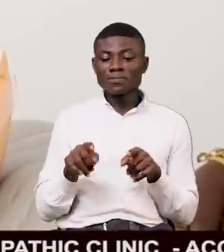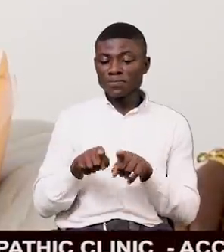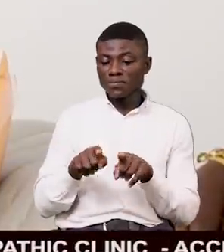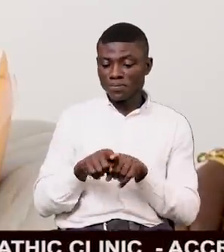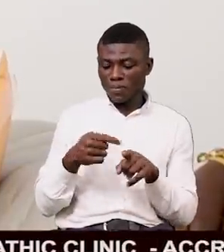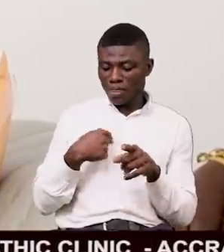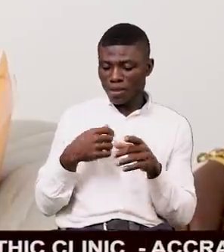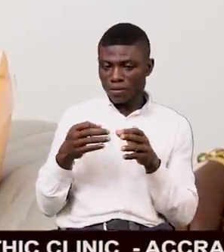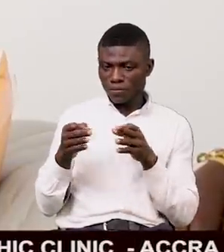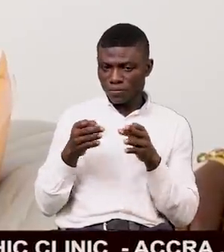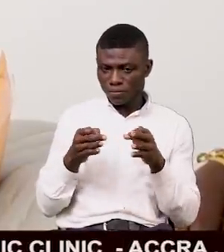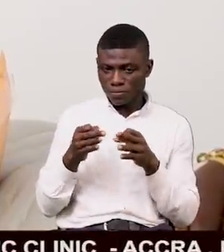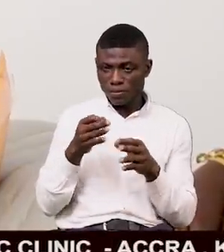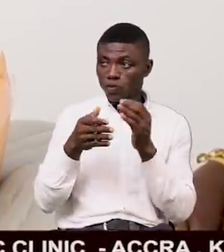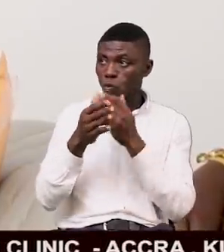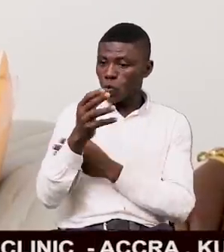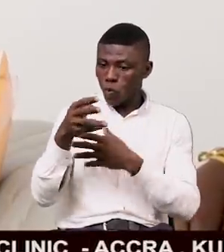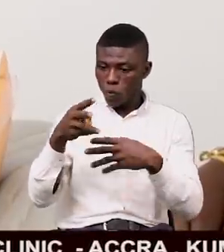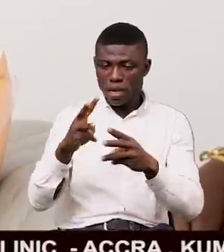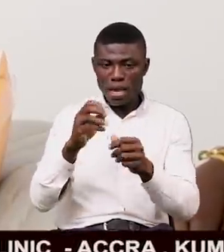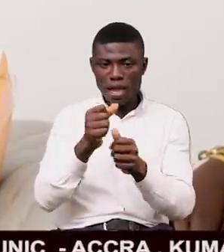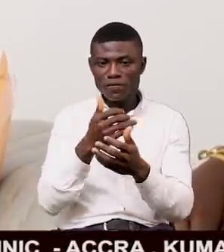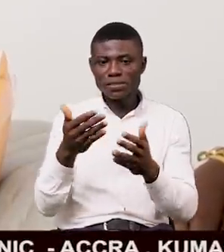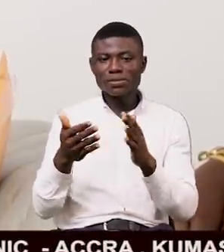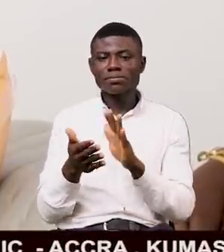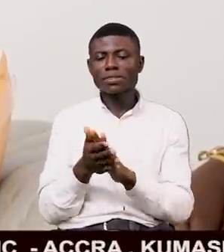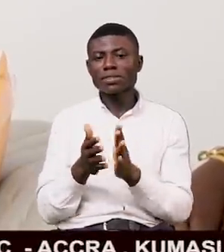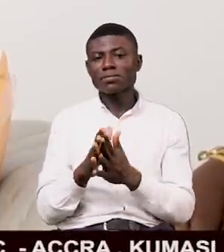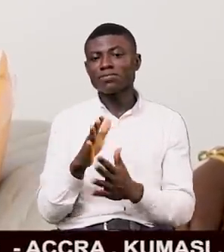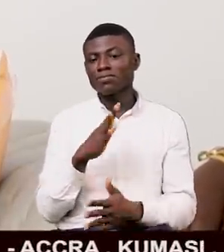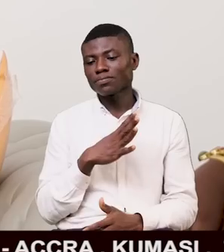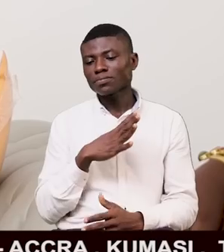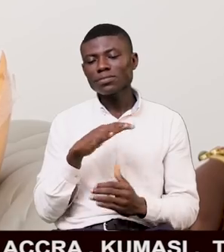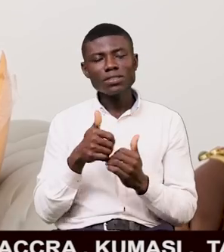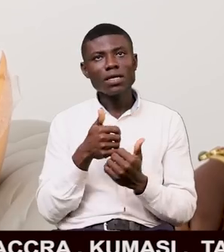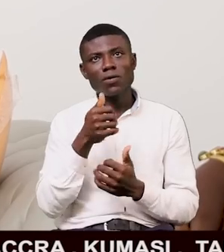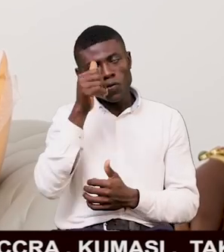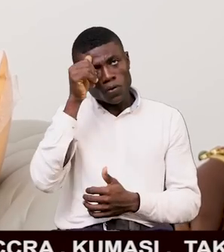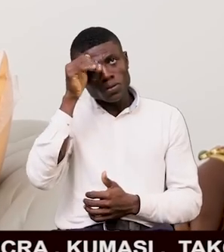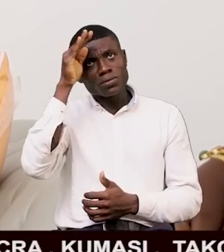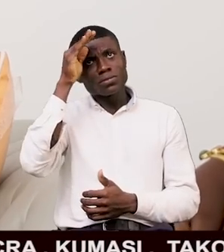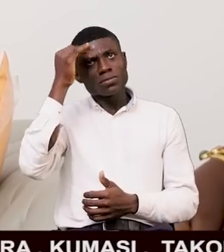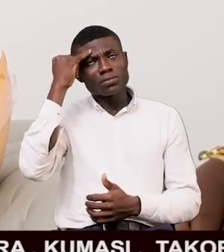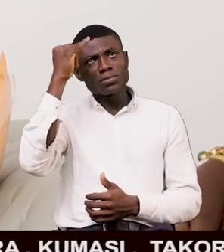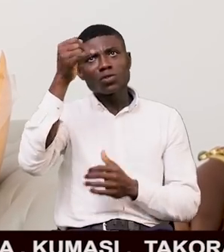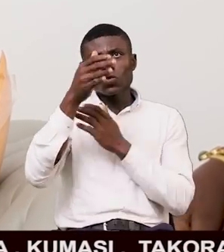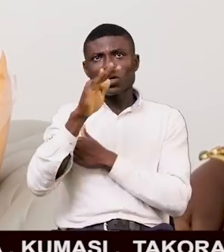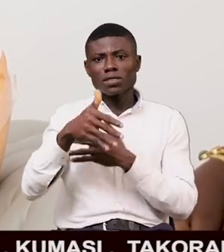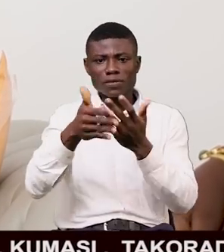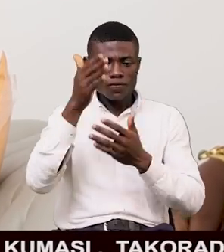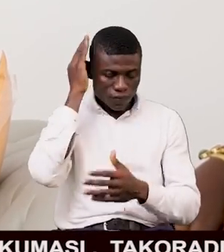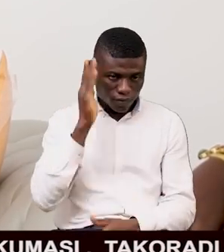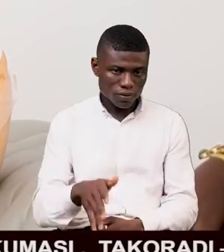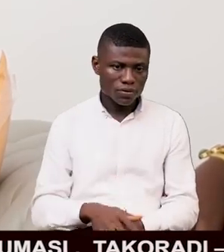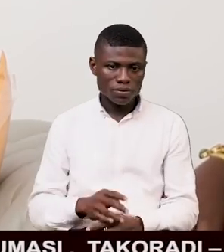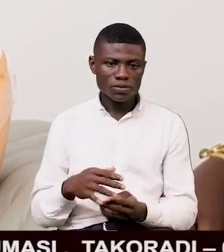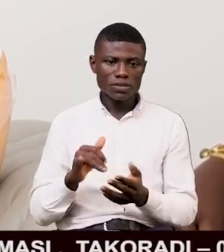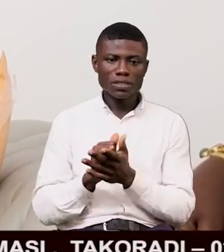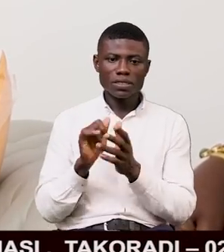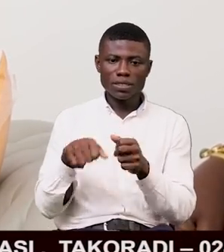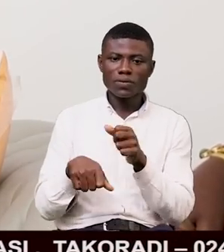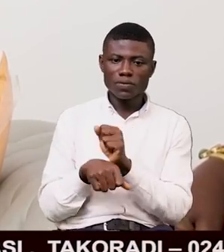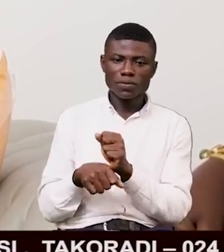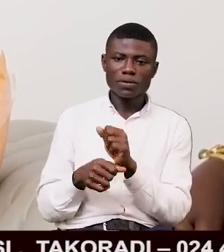Said American, I didn't say where yammy are quiet, dear. Who yan sunny, who knew dear no, or the bedroom. My wetty